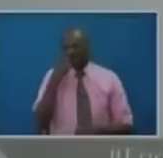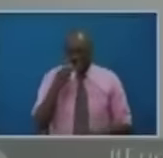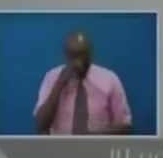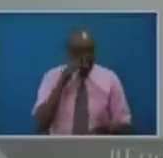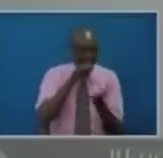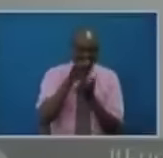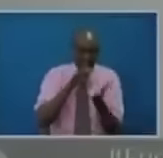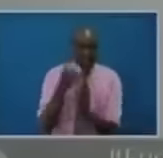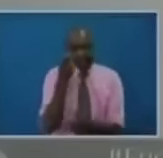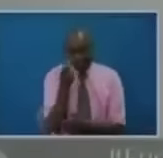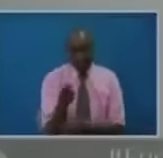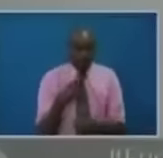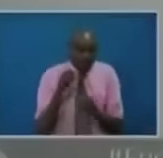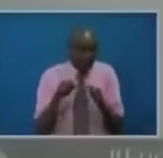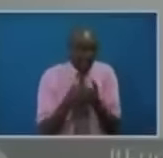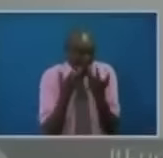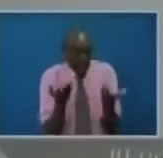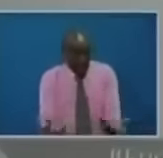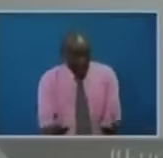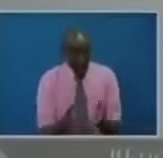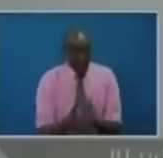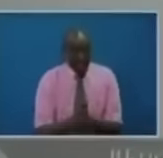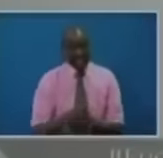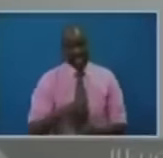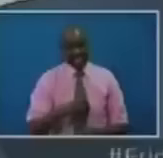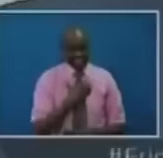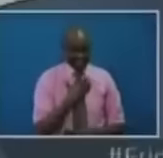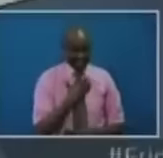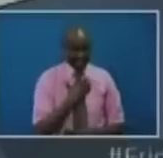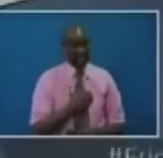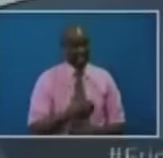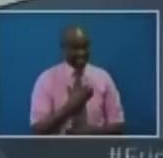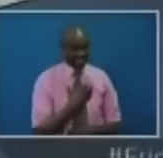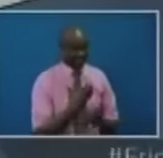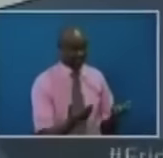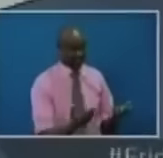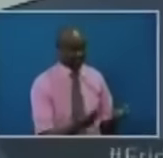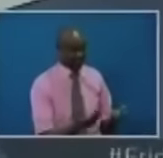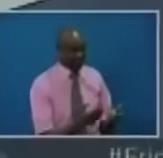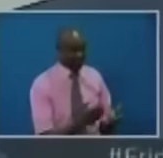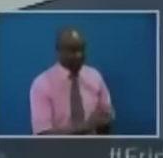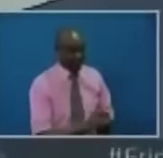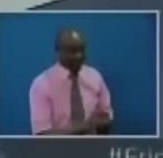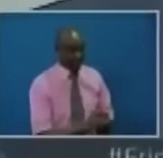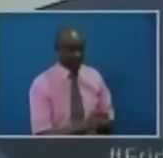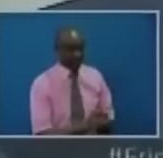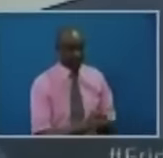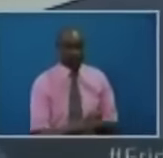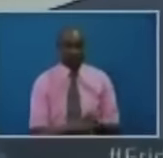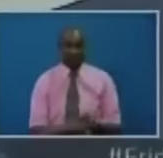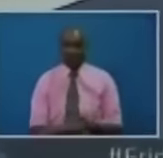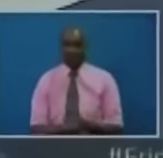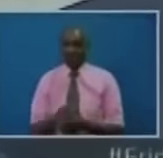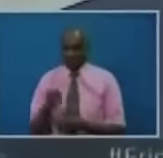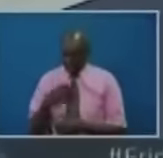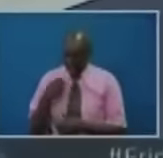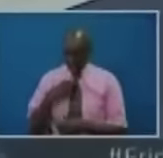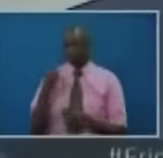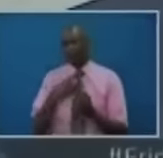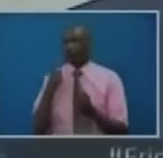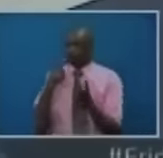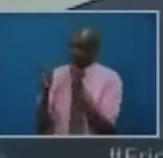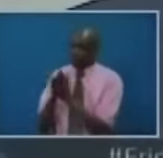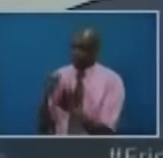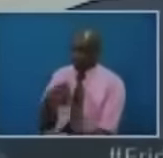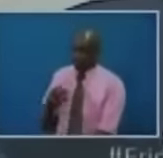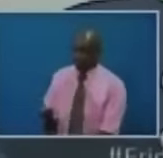And so let's see if that's going to be happening. My guest anchors tonight, very interesting people. Njugush, salimia wananchi tafadhali. Now